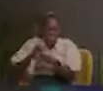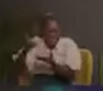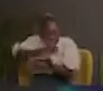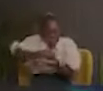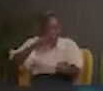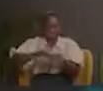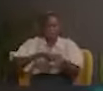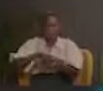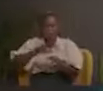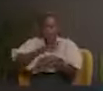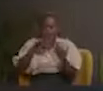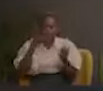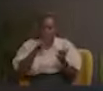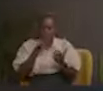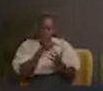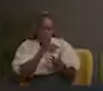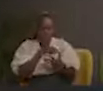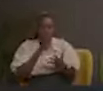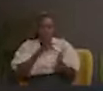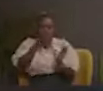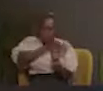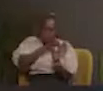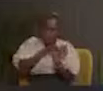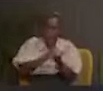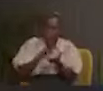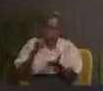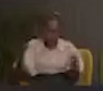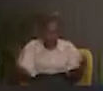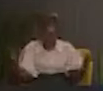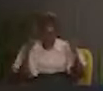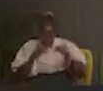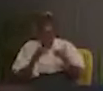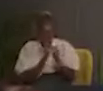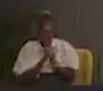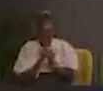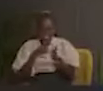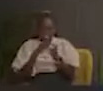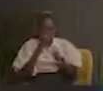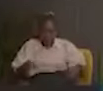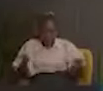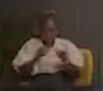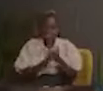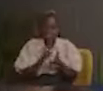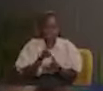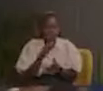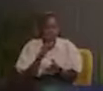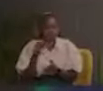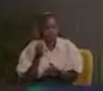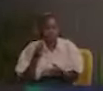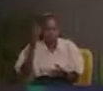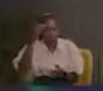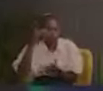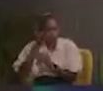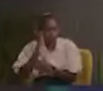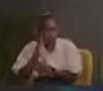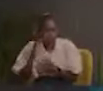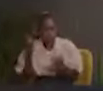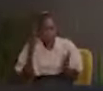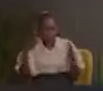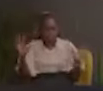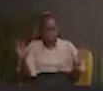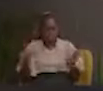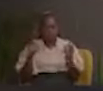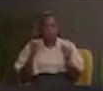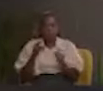are components you must piece together. It is important that you do not just know God alone. You do not just know the